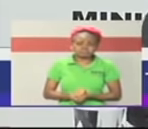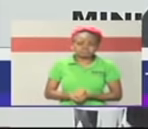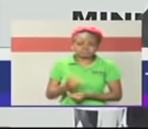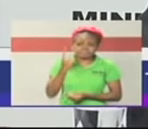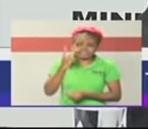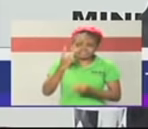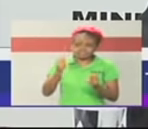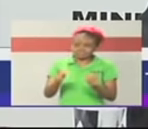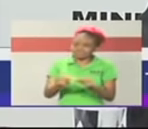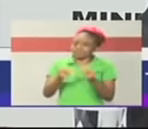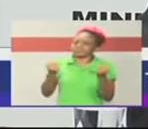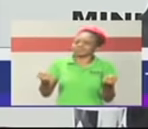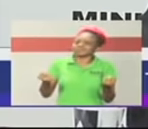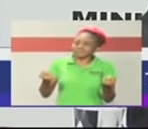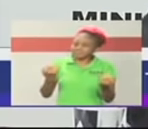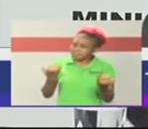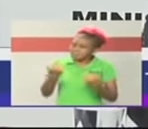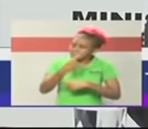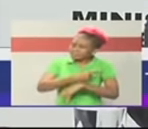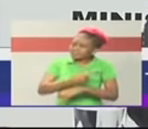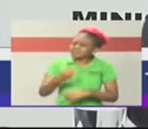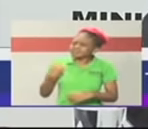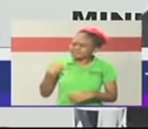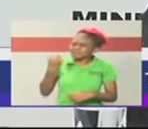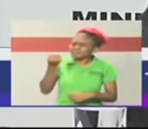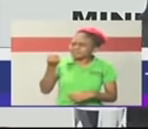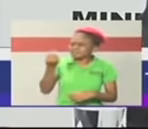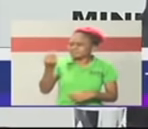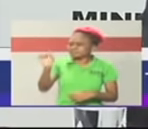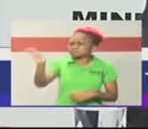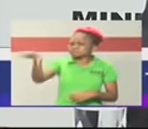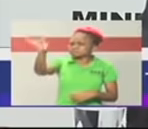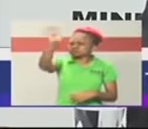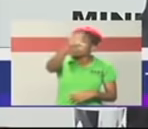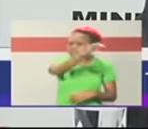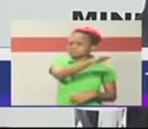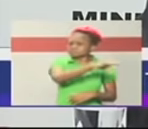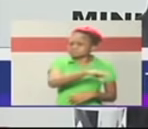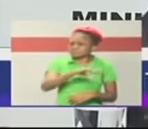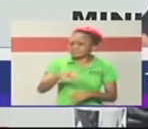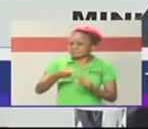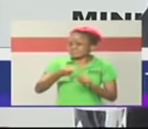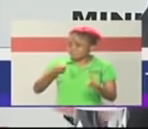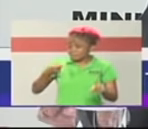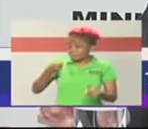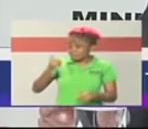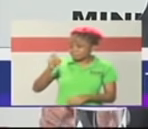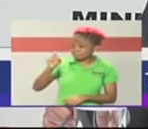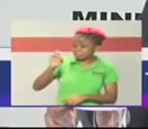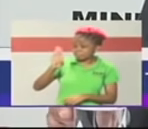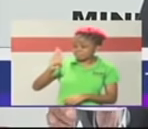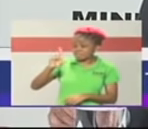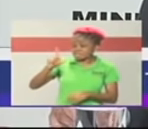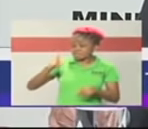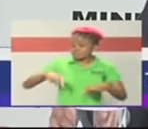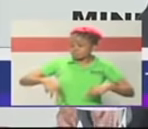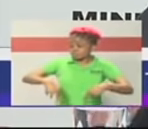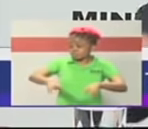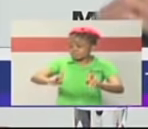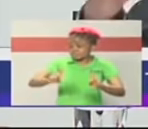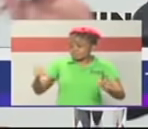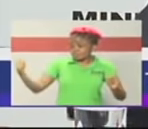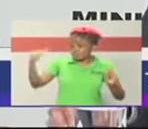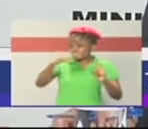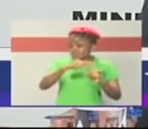it is advertised. We have about 14 sites set up in the public domain, from Brian Lara Promenade to Sangre Grande